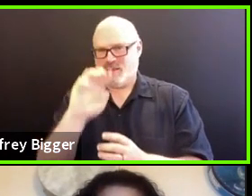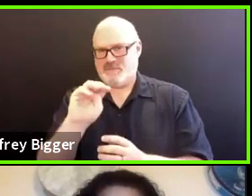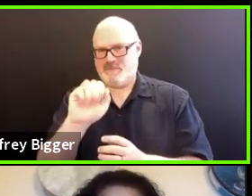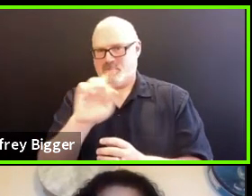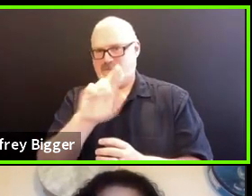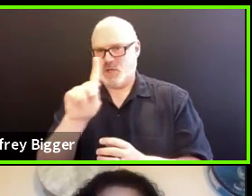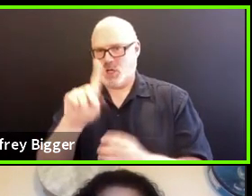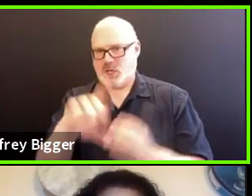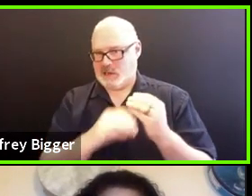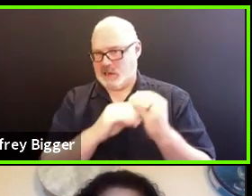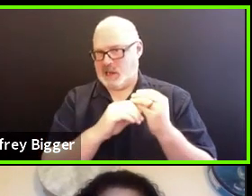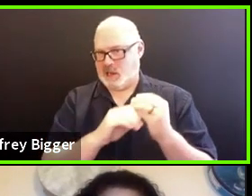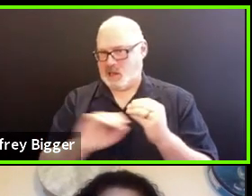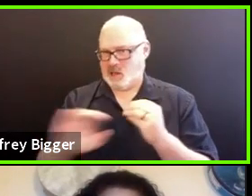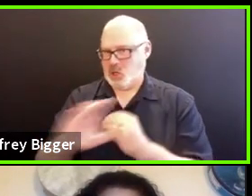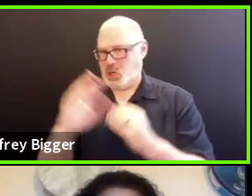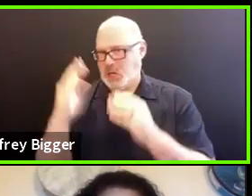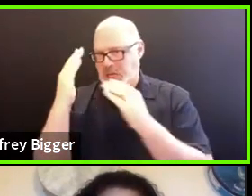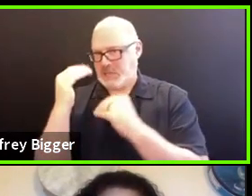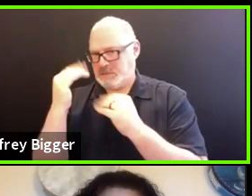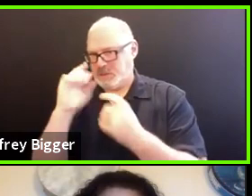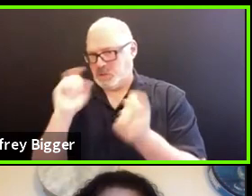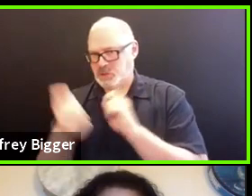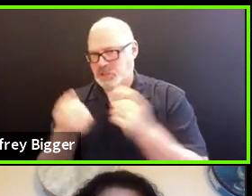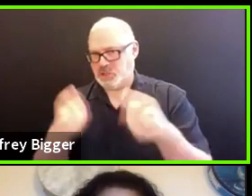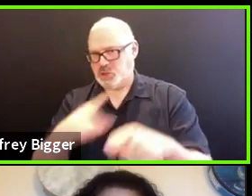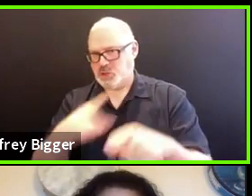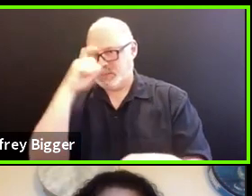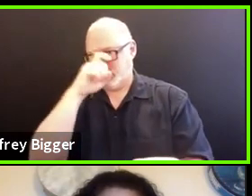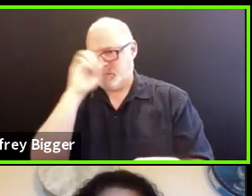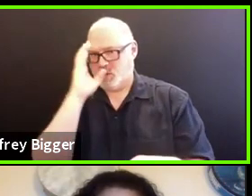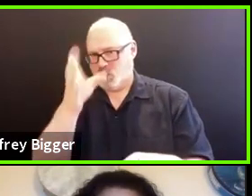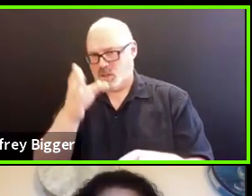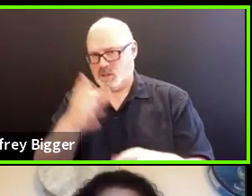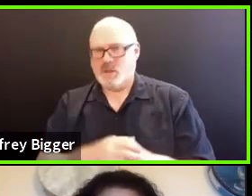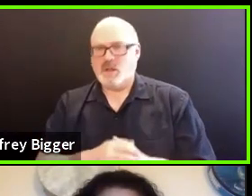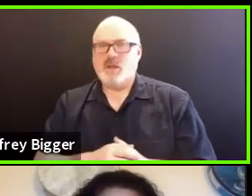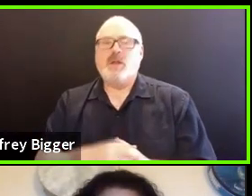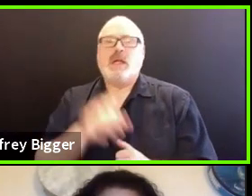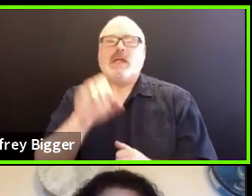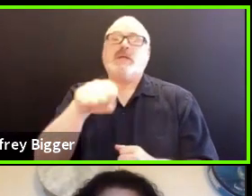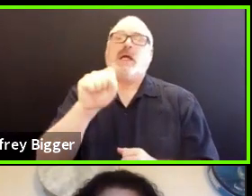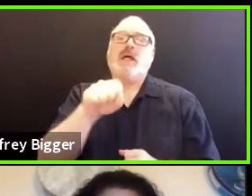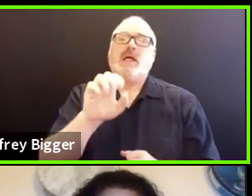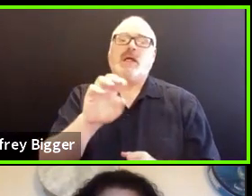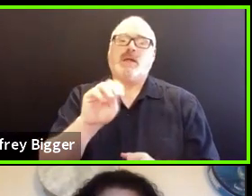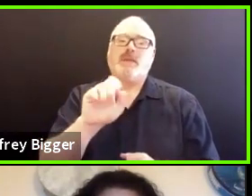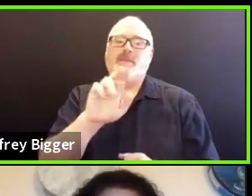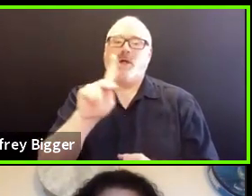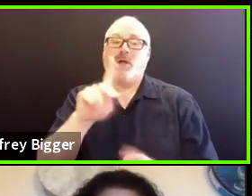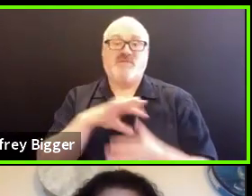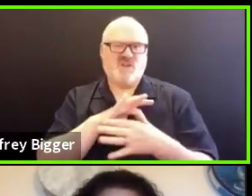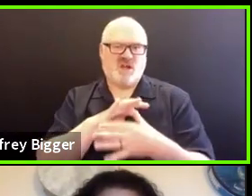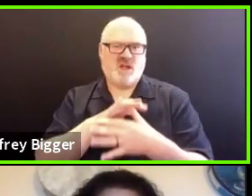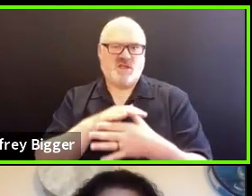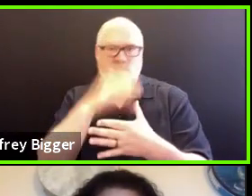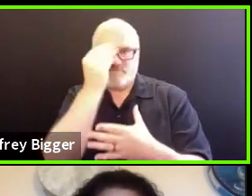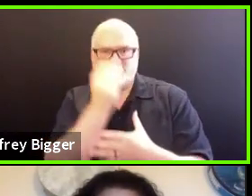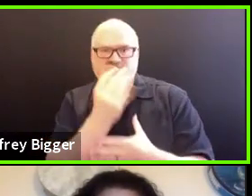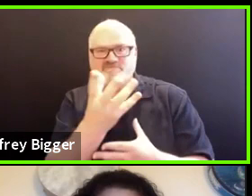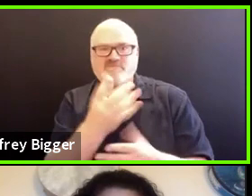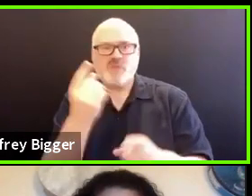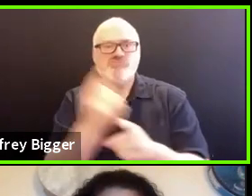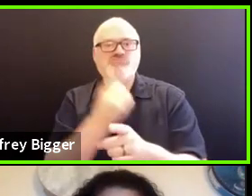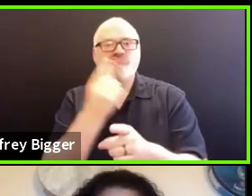to what she expects to change over the summer. Yeah, just for context, in a